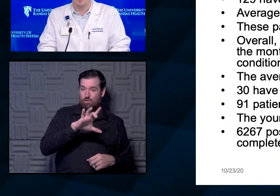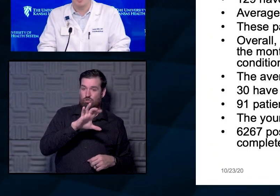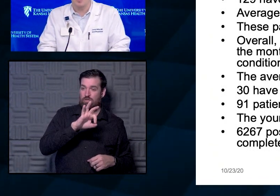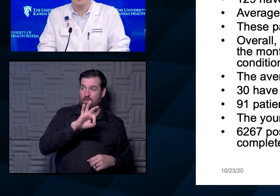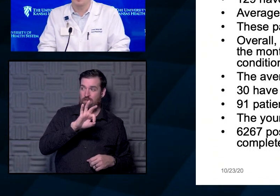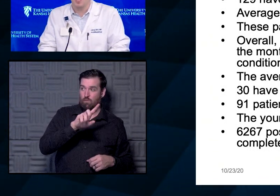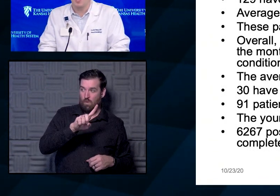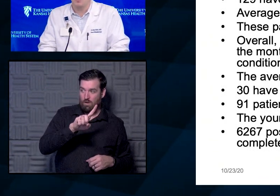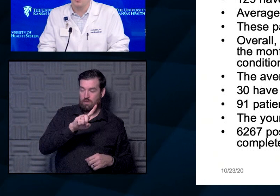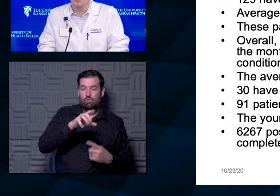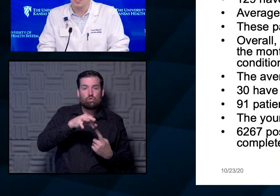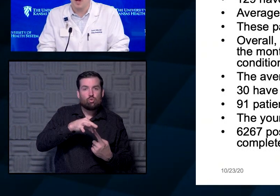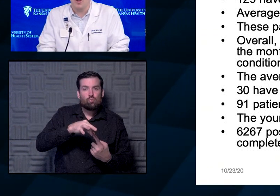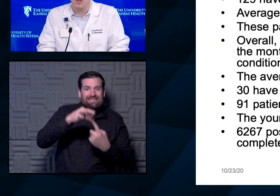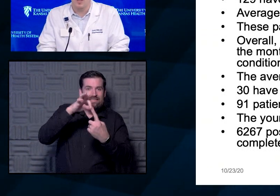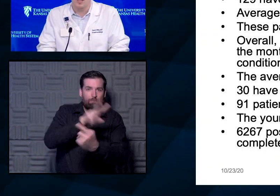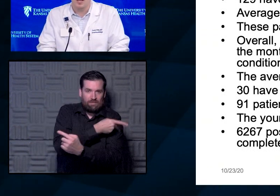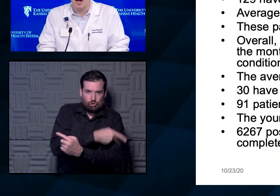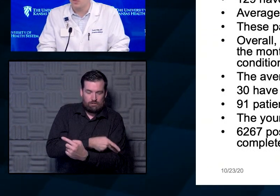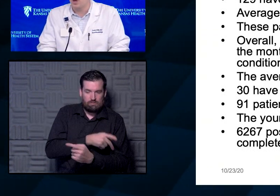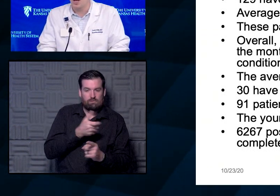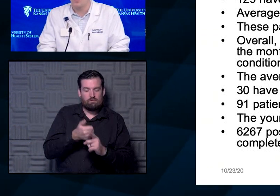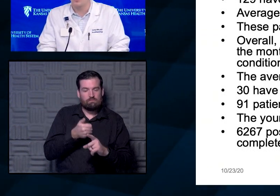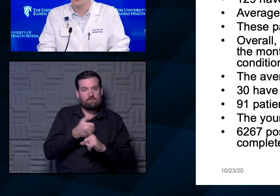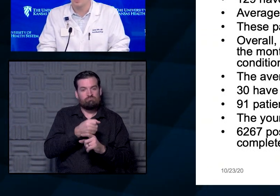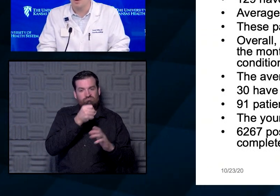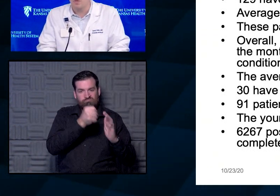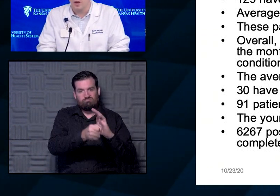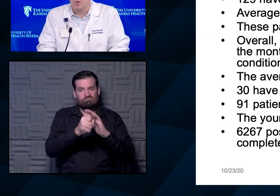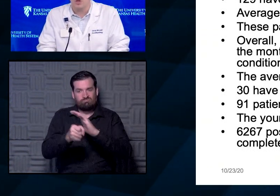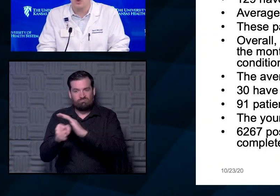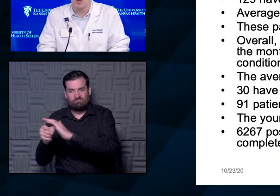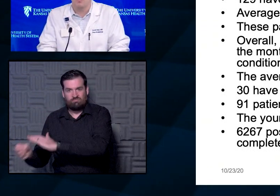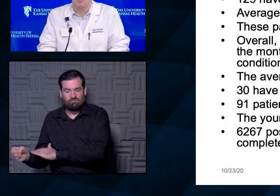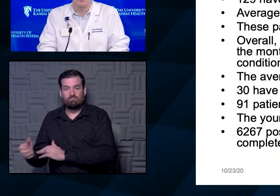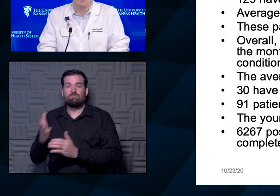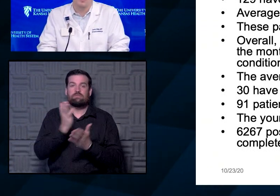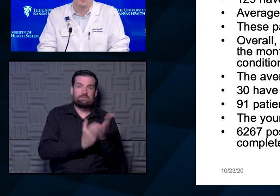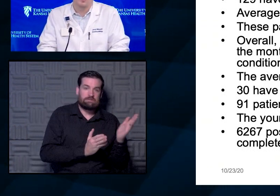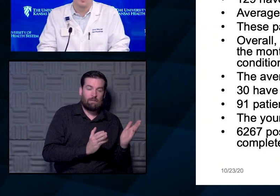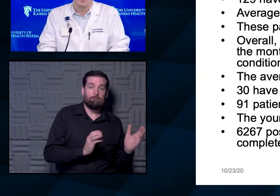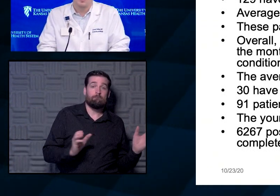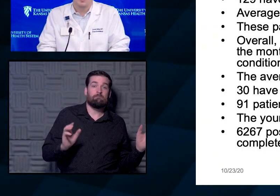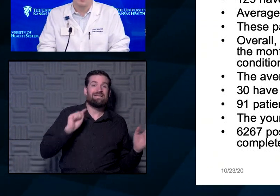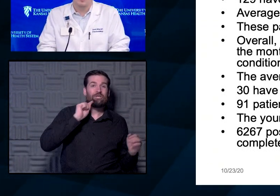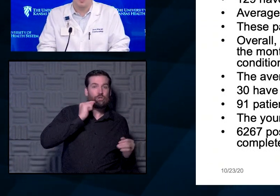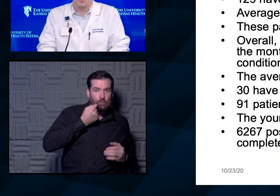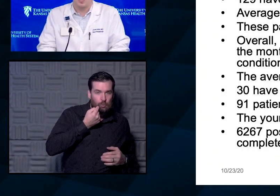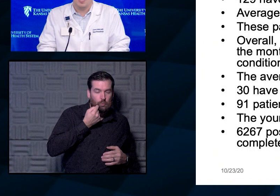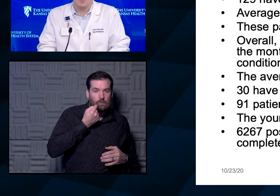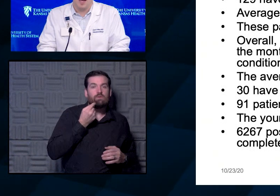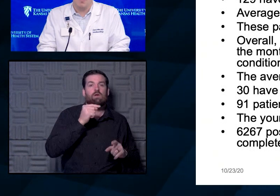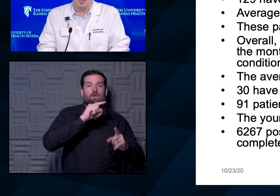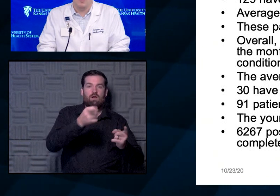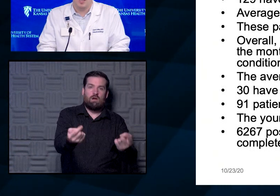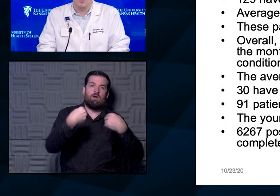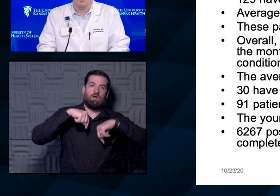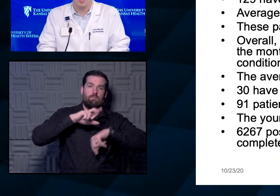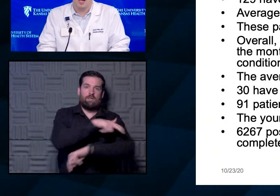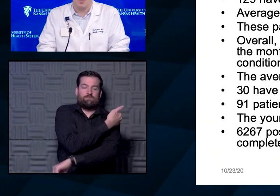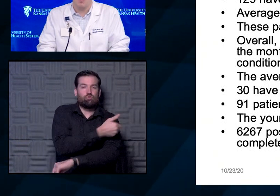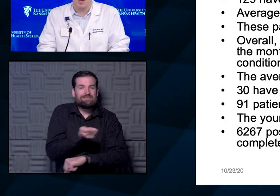I mean that's 891 unique patients that needed hospitalized, some of them acutely more than once. So that